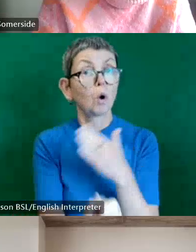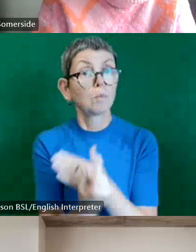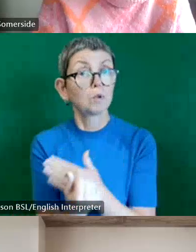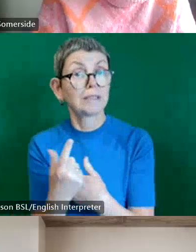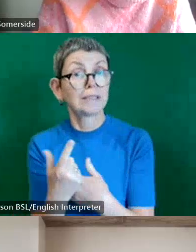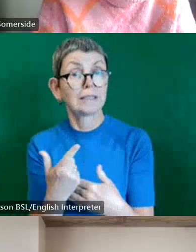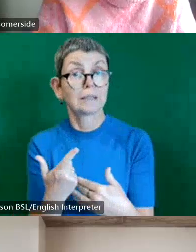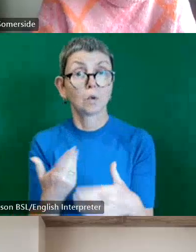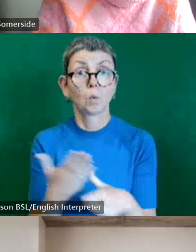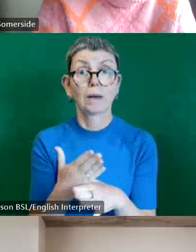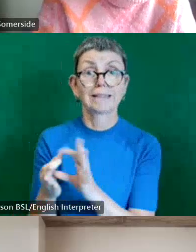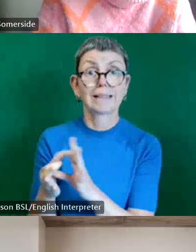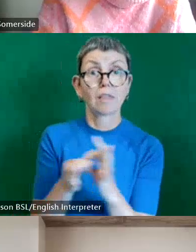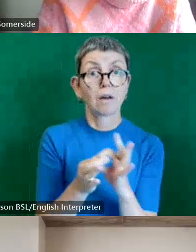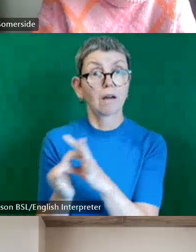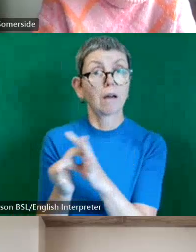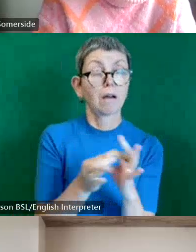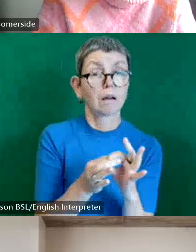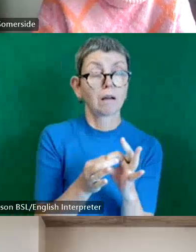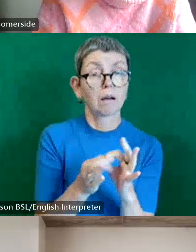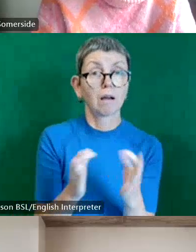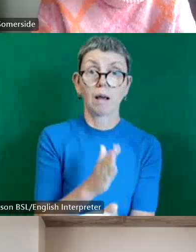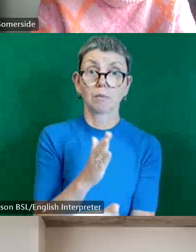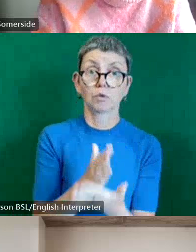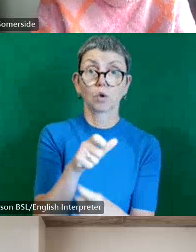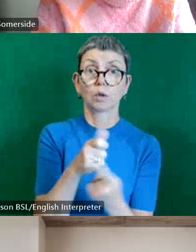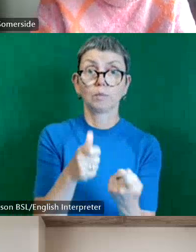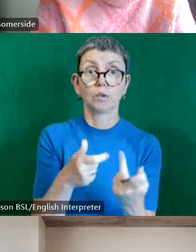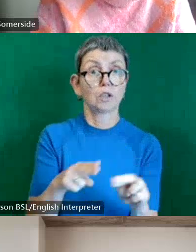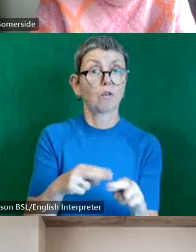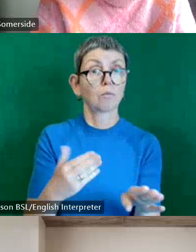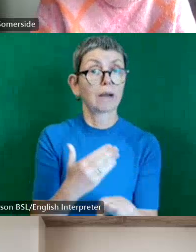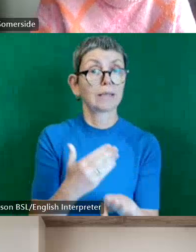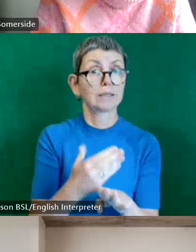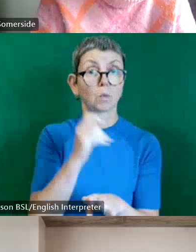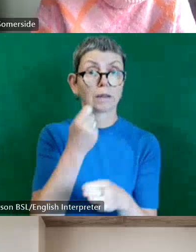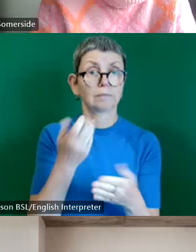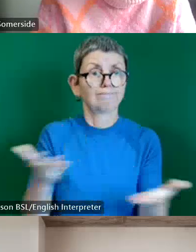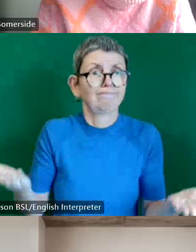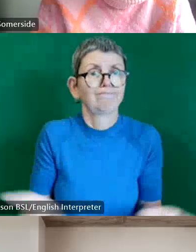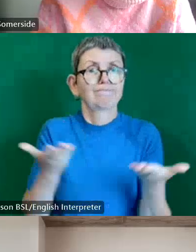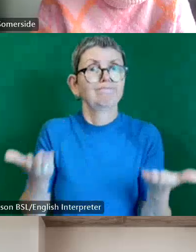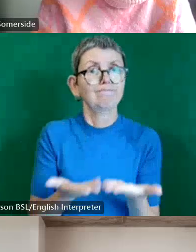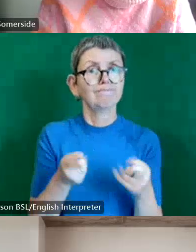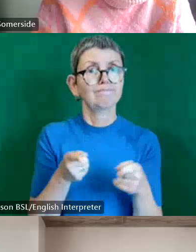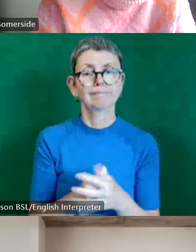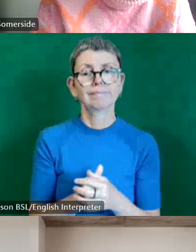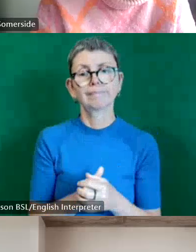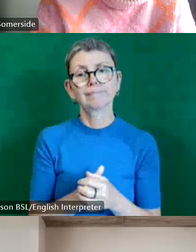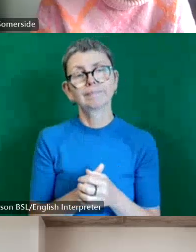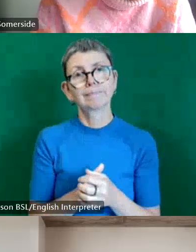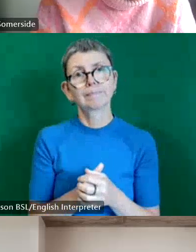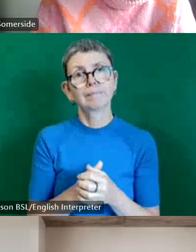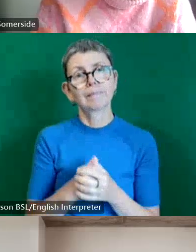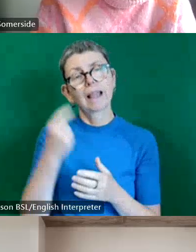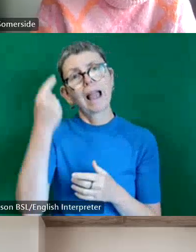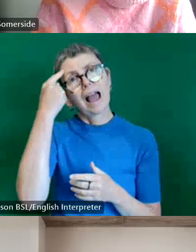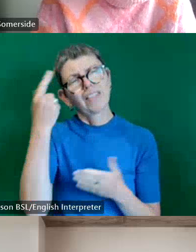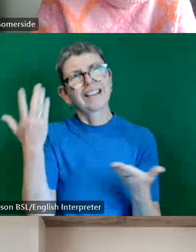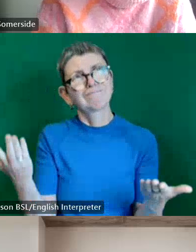I'm sure the community of practice will foster. I think it's fair to say that there hasn't been